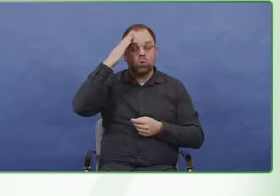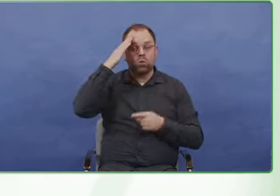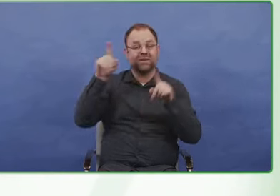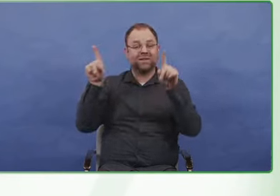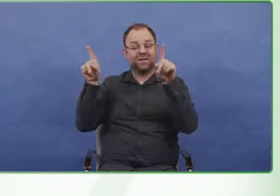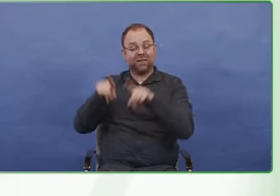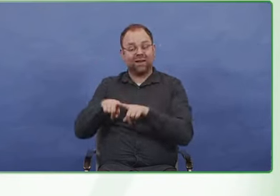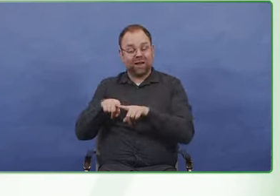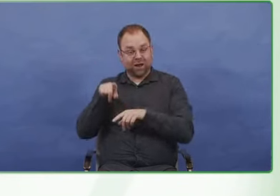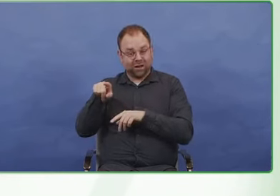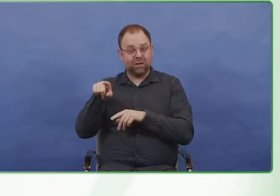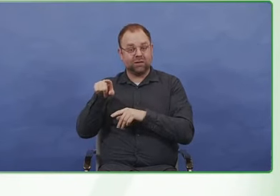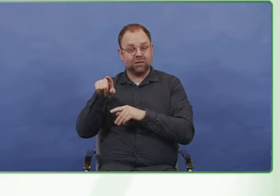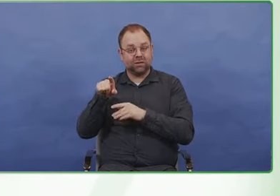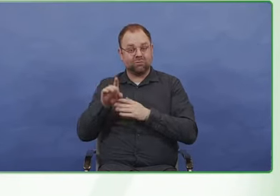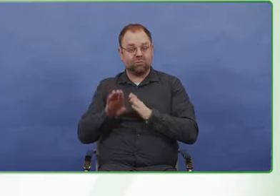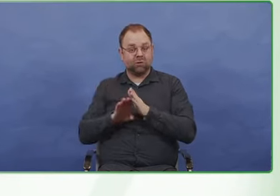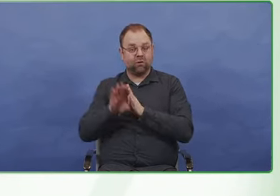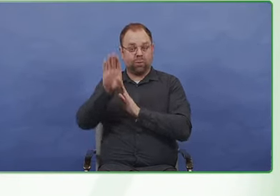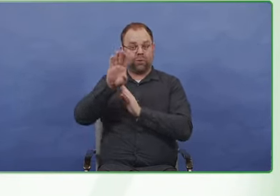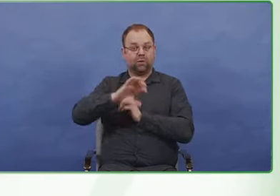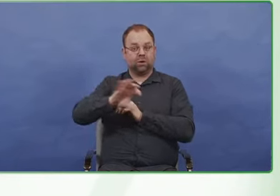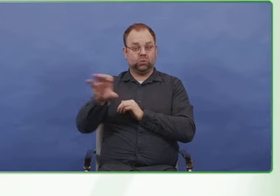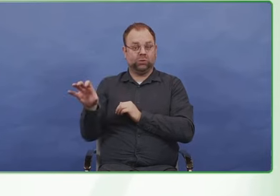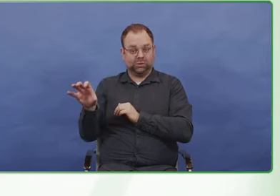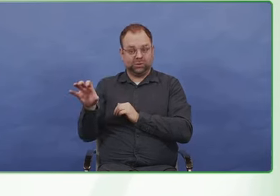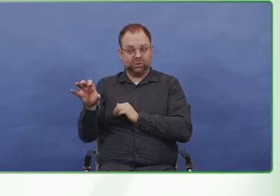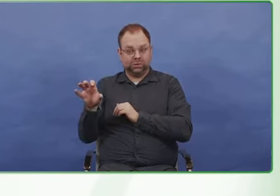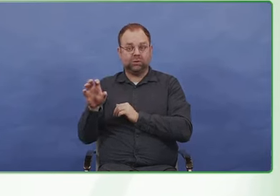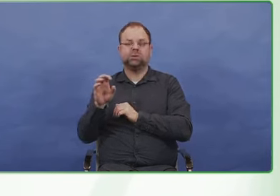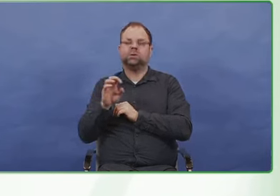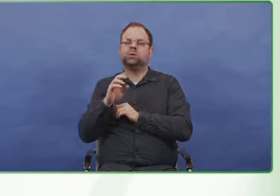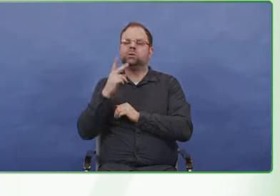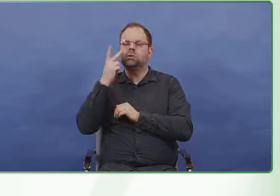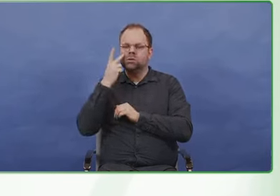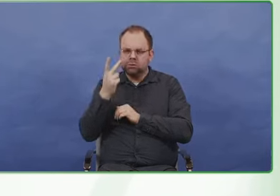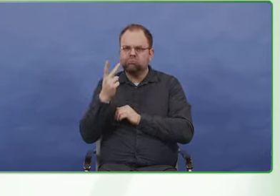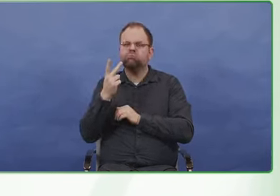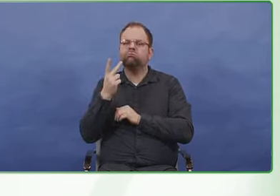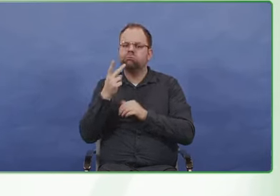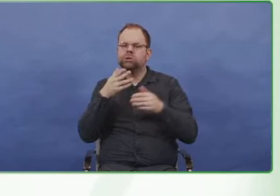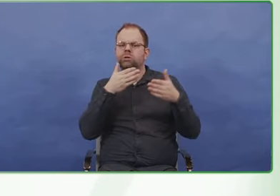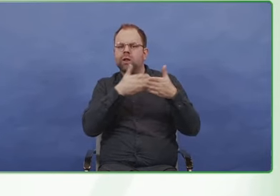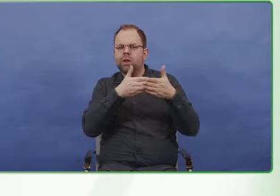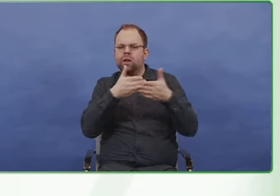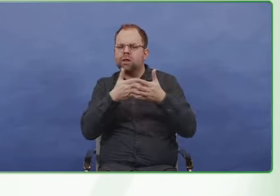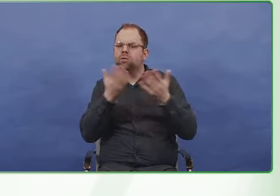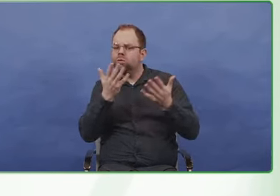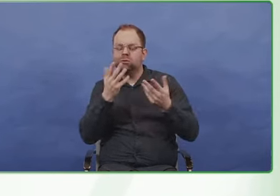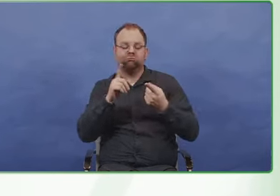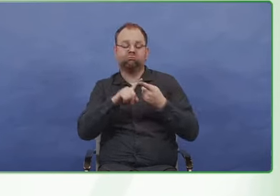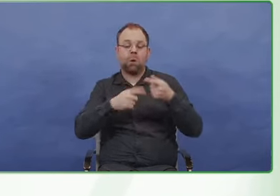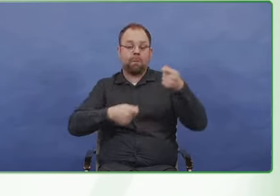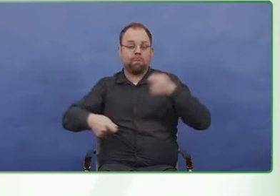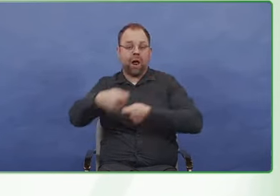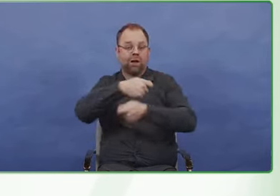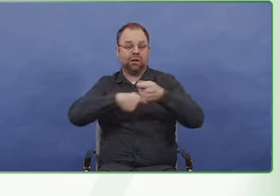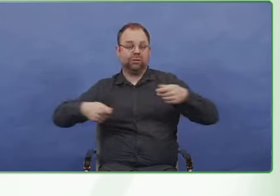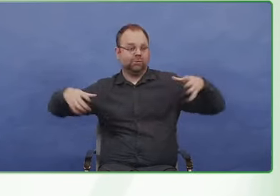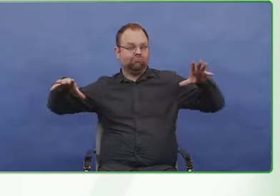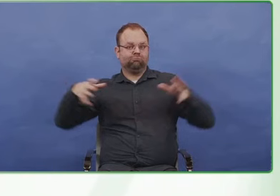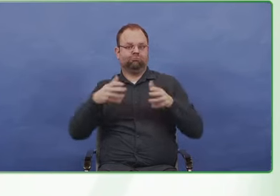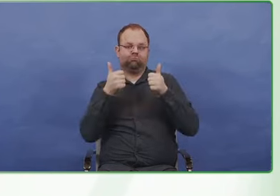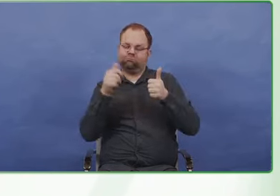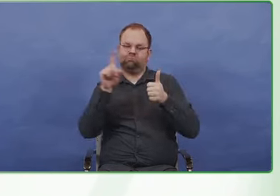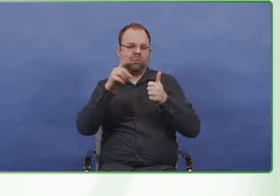cost intensive market hampering the scalability. Of course, inadequate policies and plans for improving access